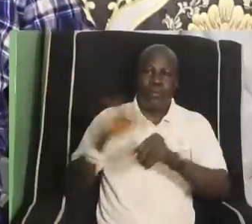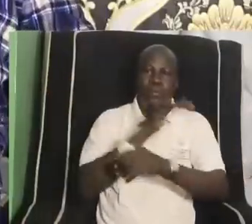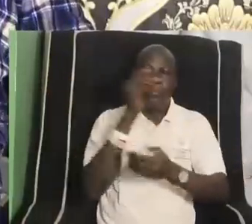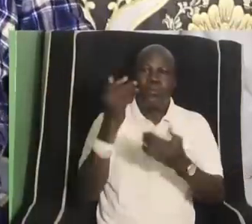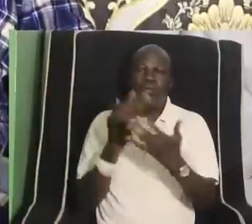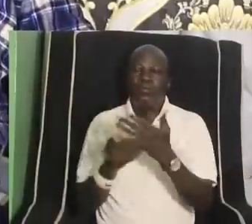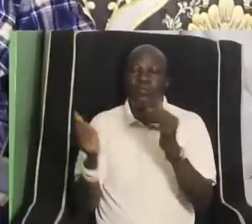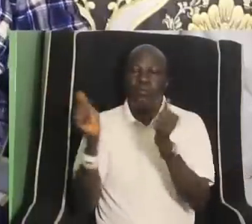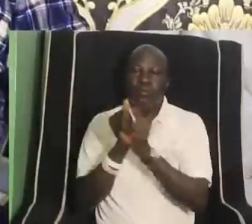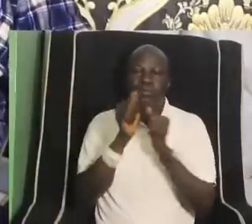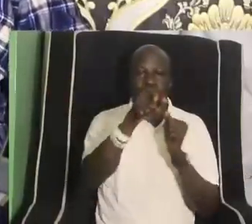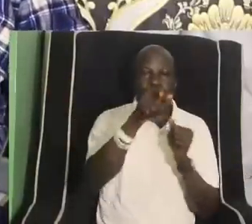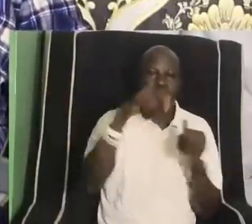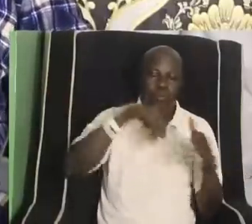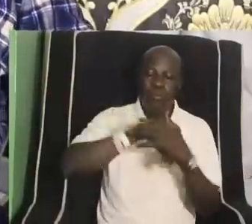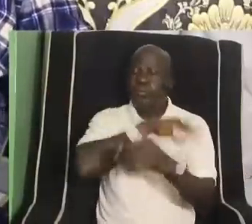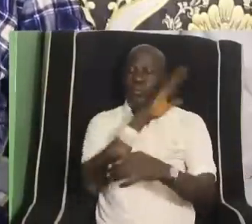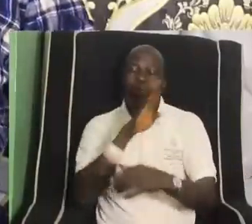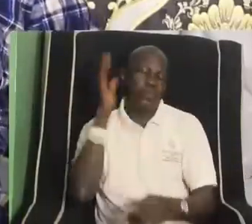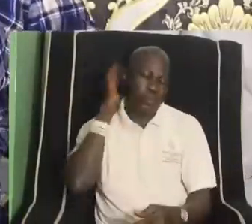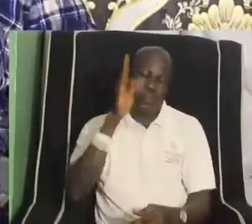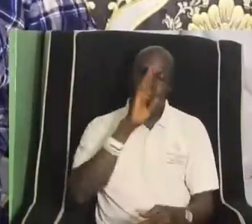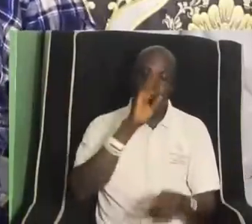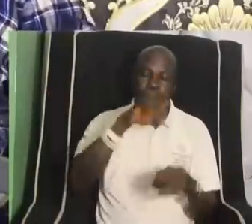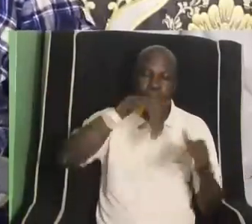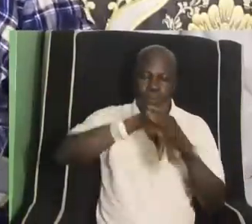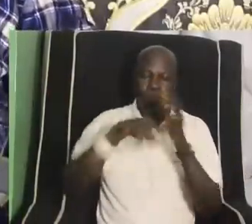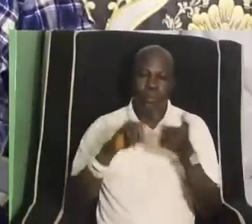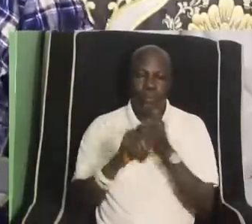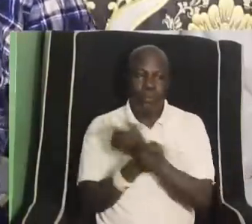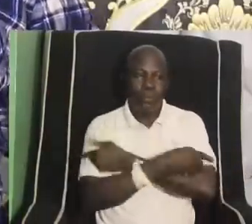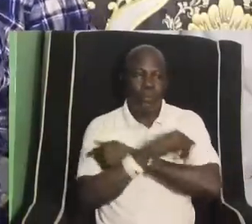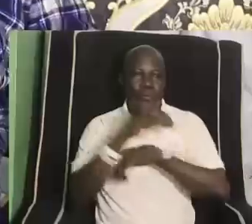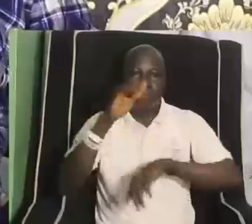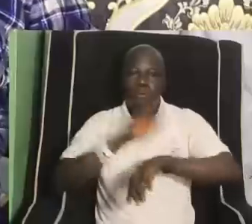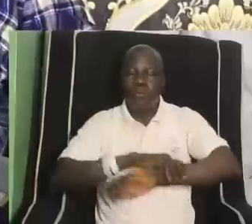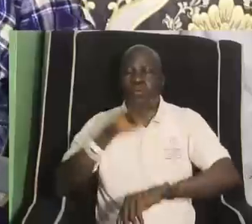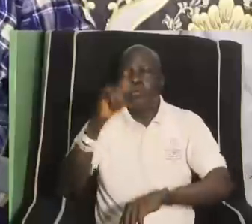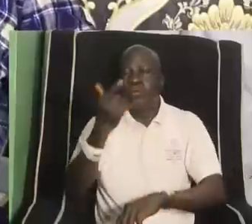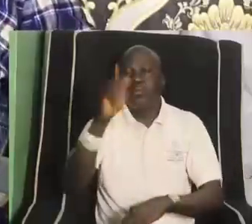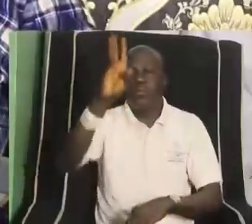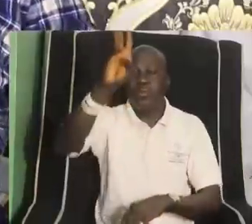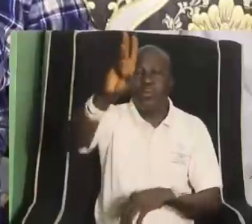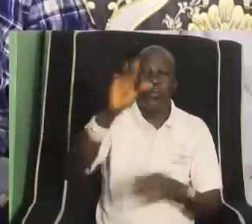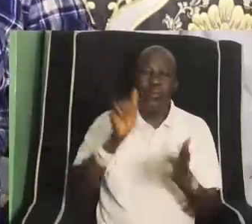You will sing joy. It is well with you. Ben, yori. So shall it be. Yone. Today,